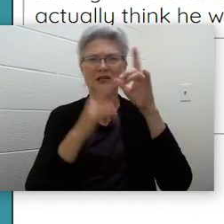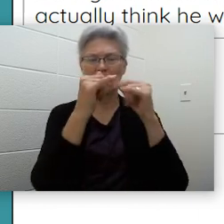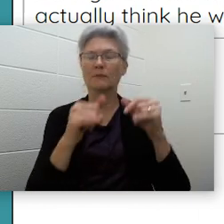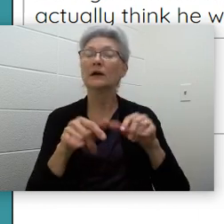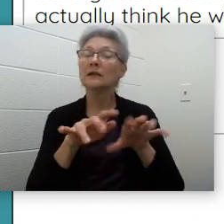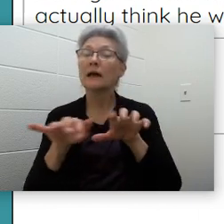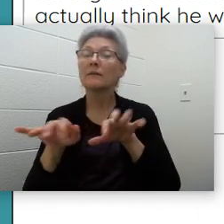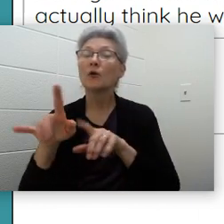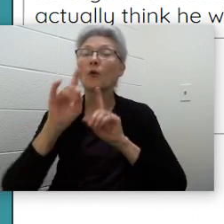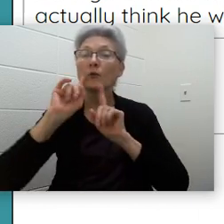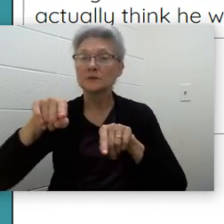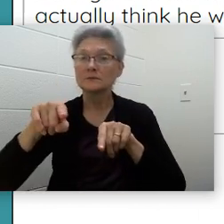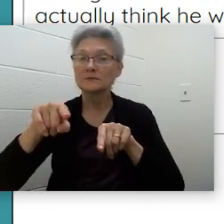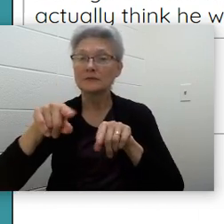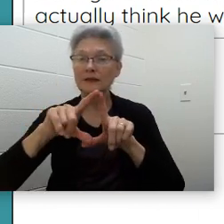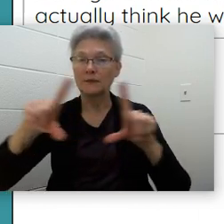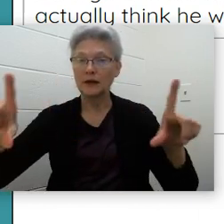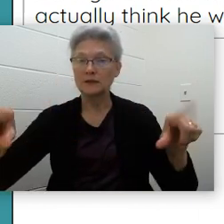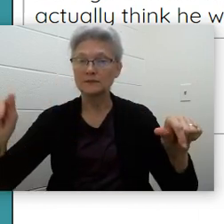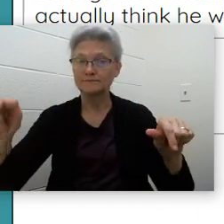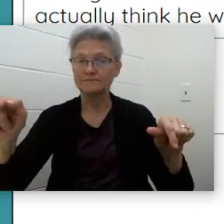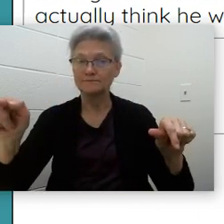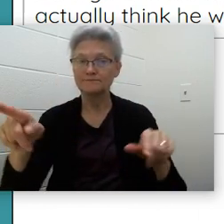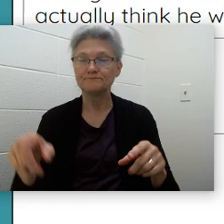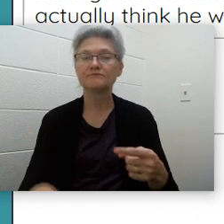response in the box below.